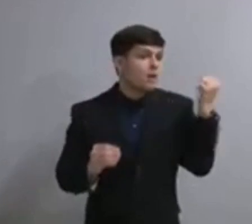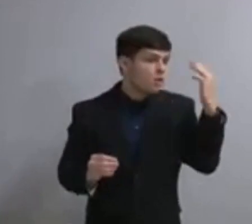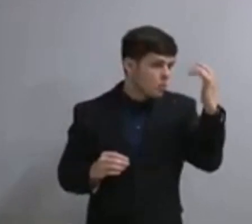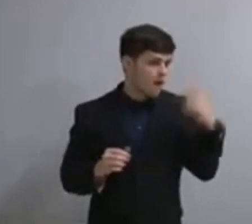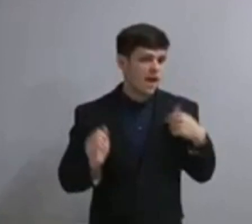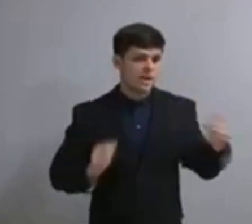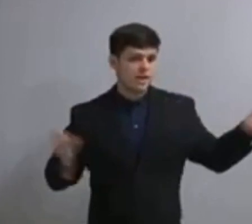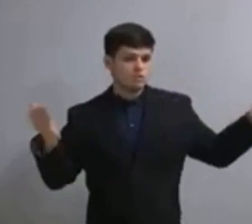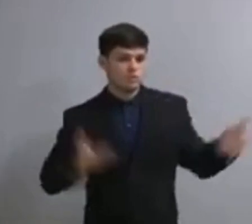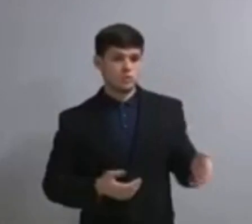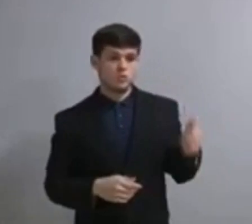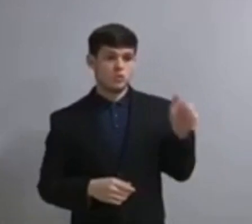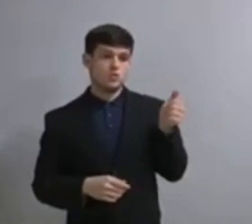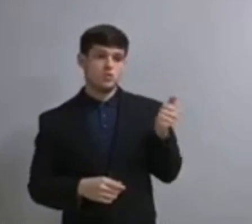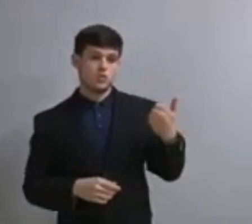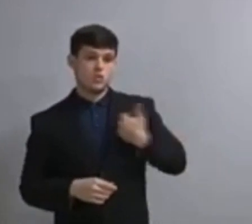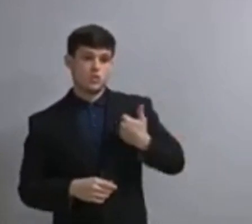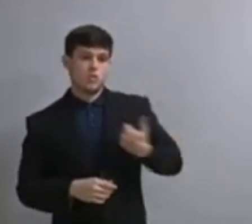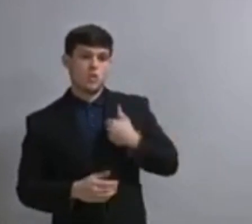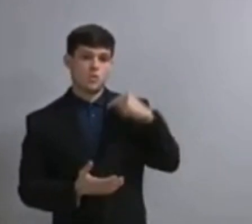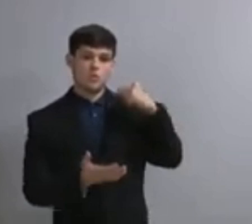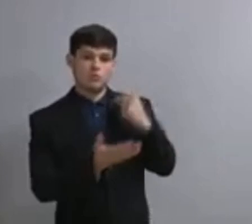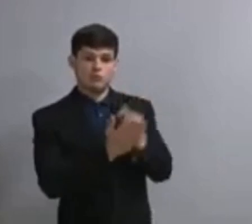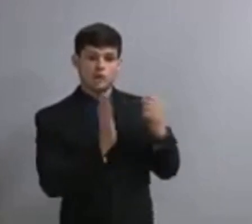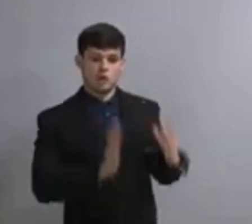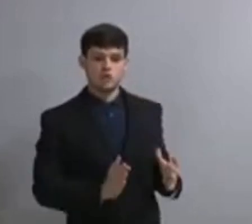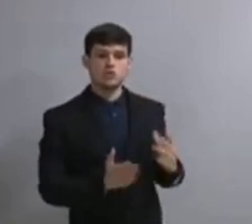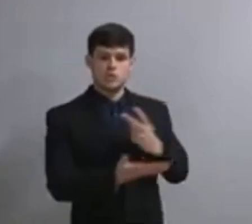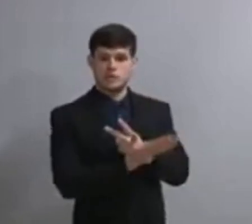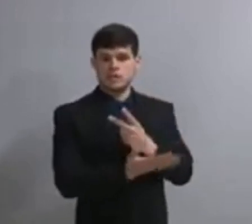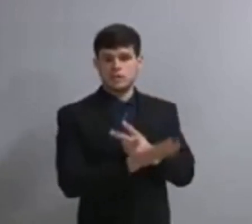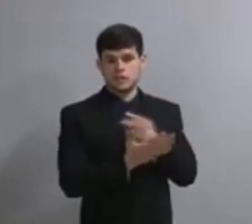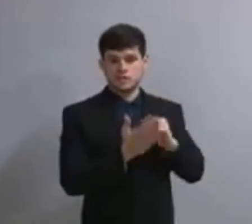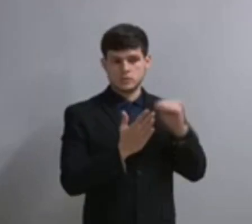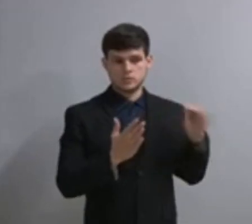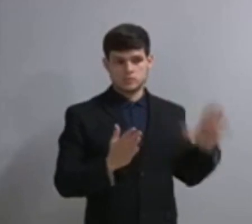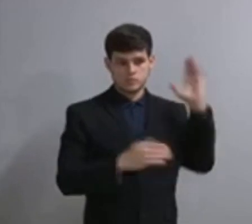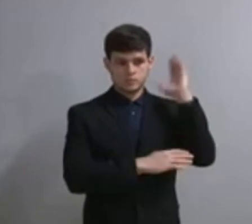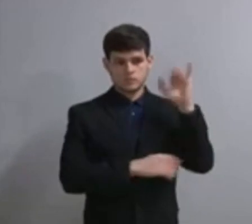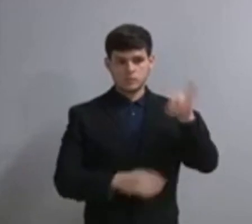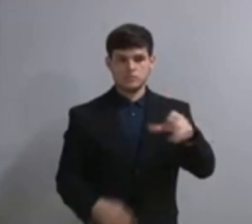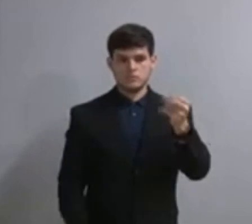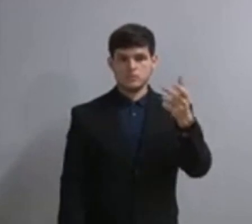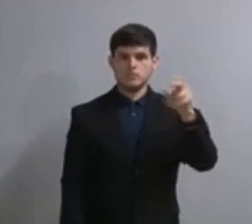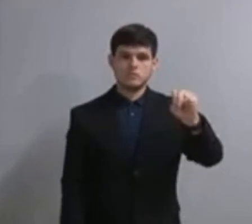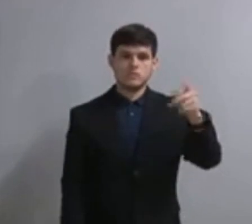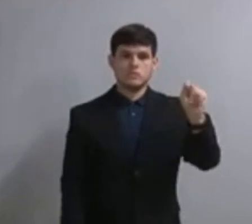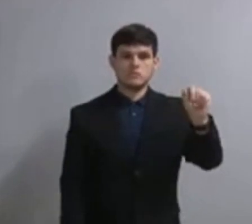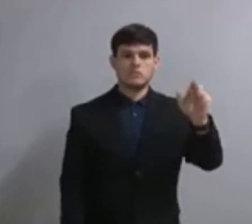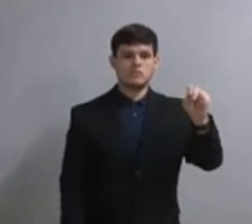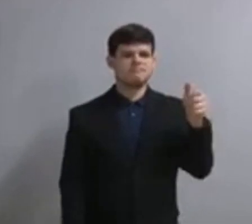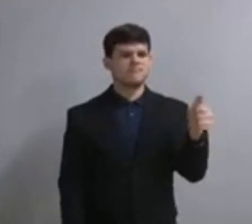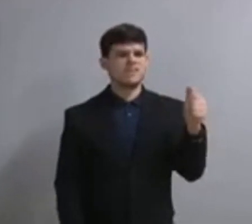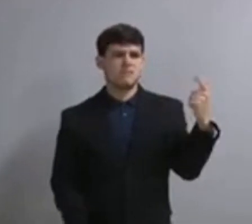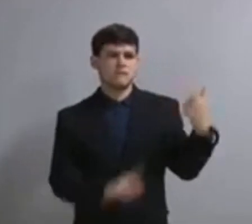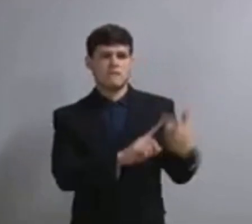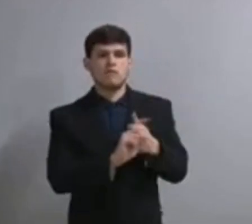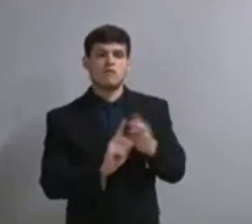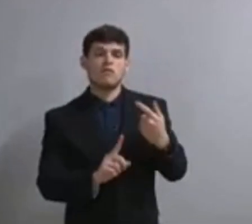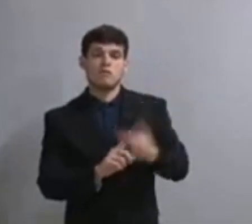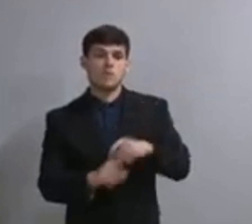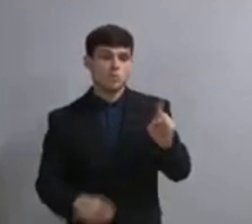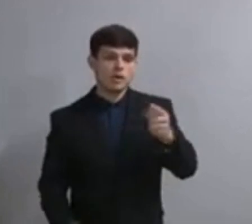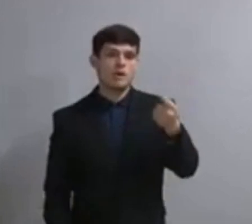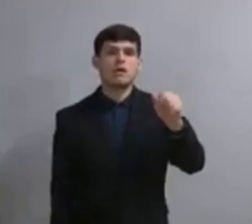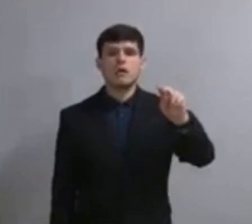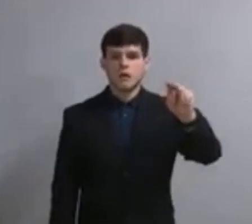introduce your own graduate as student speaker. So let me introduce Dr. John Tayden. He came to us from Ghana, and